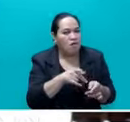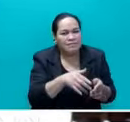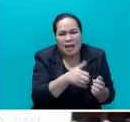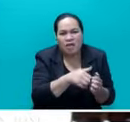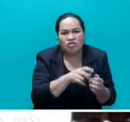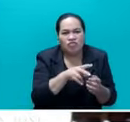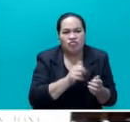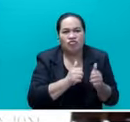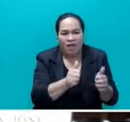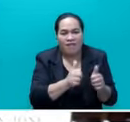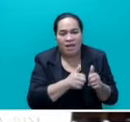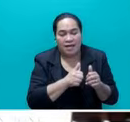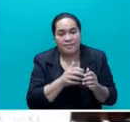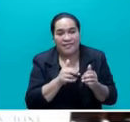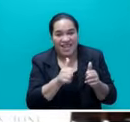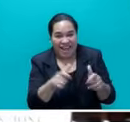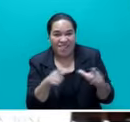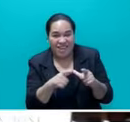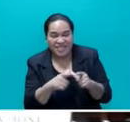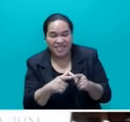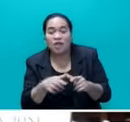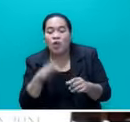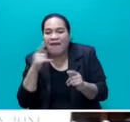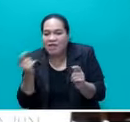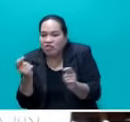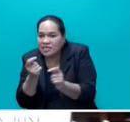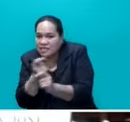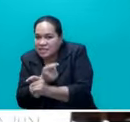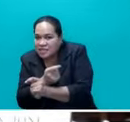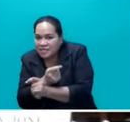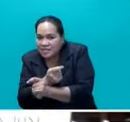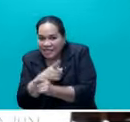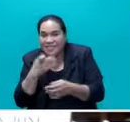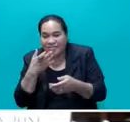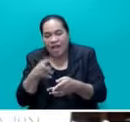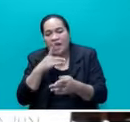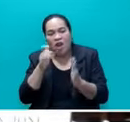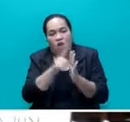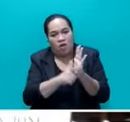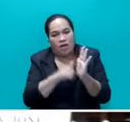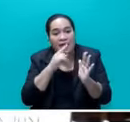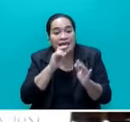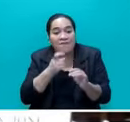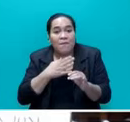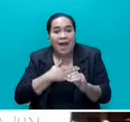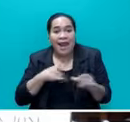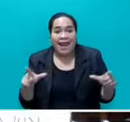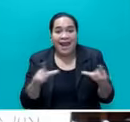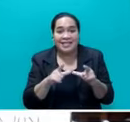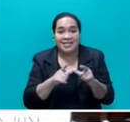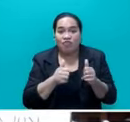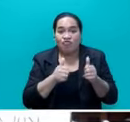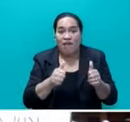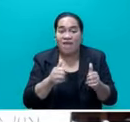therefore my license is null and void. There's a transitional provision. So if my license expires in 2 years'